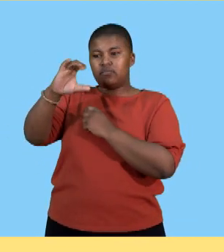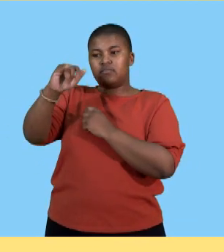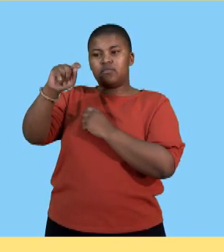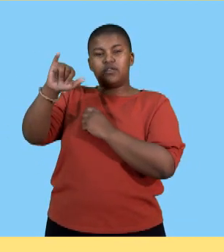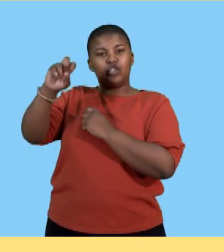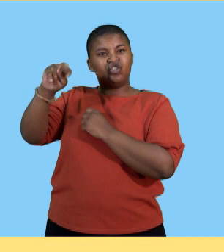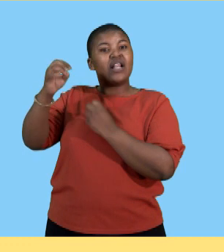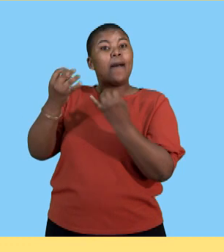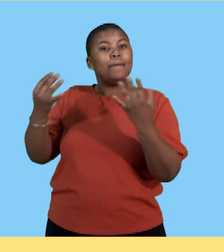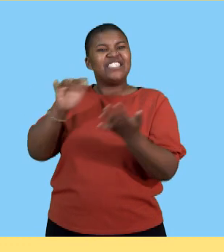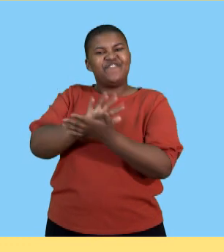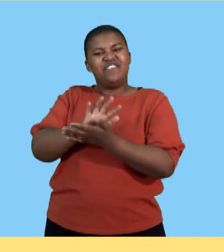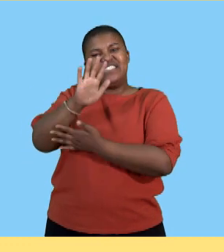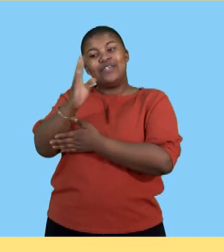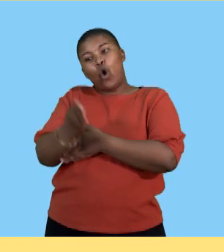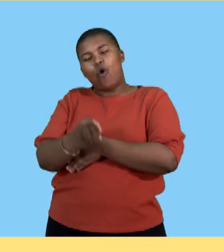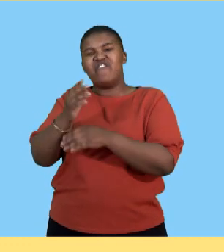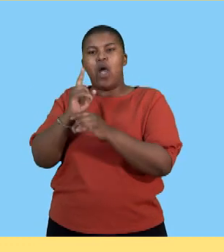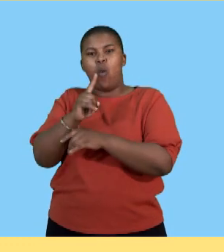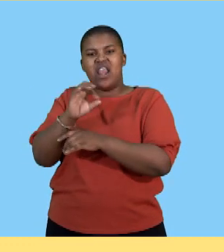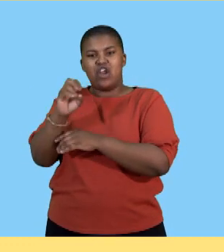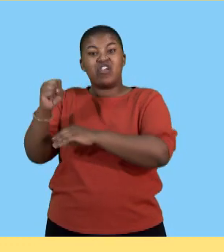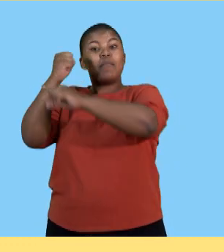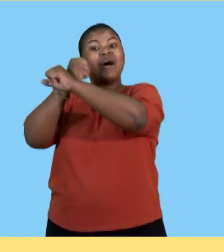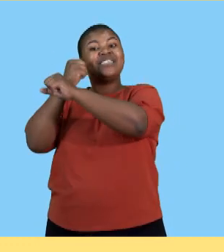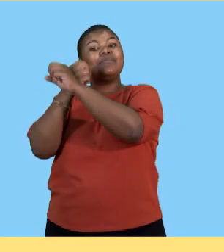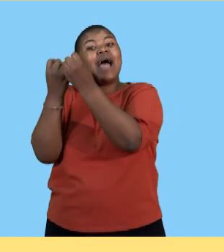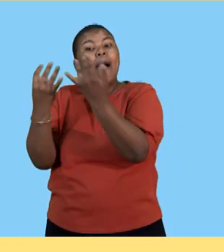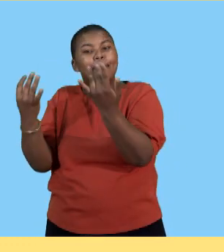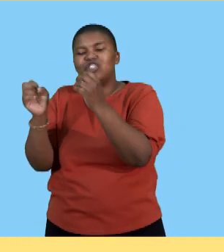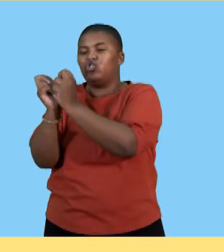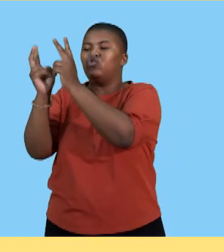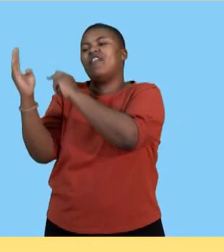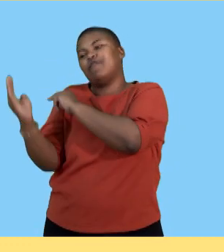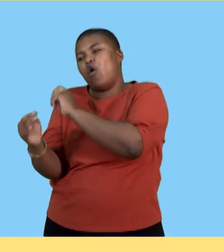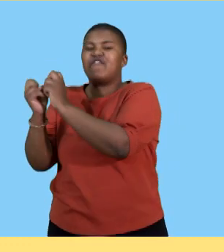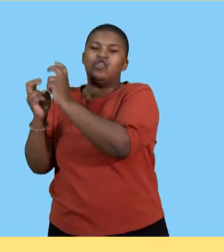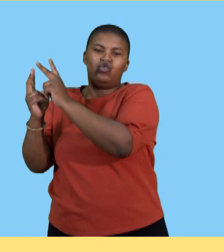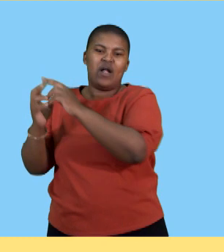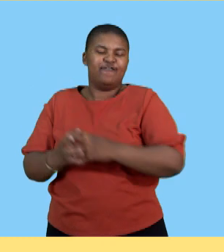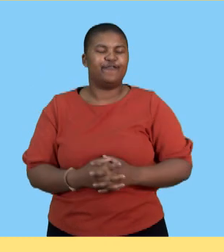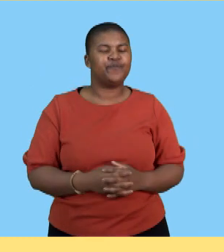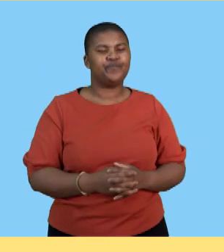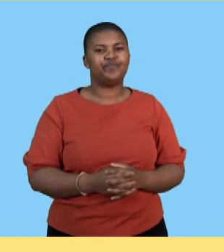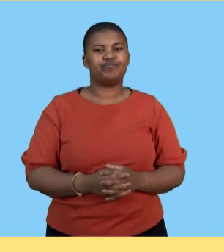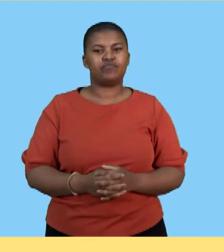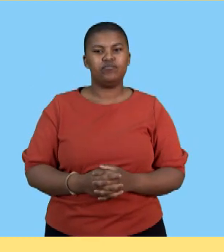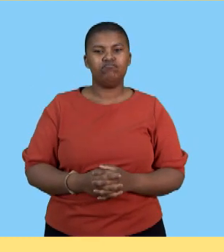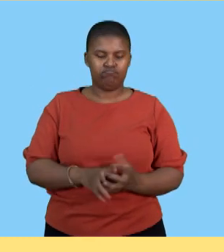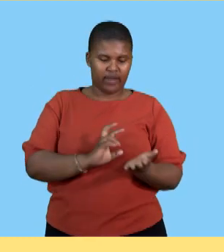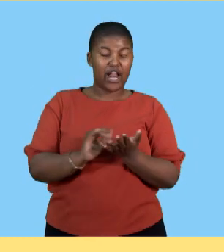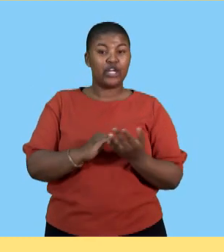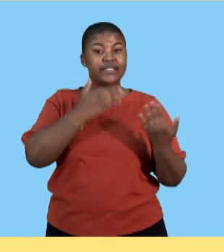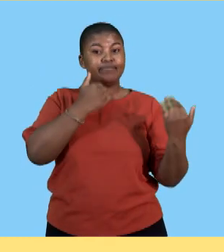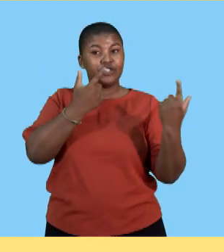is 15 over 100. Multiply this by 12 over 12. I want you to